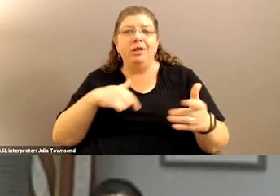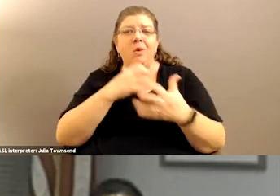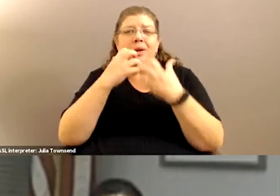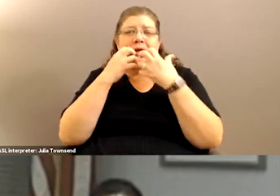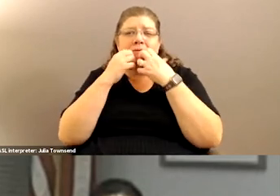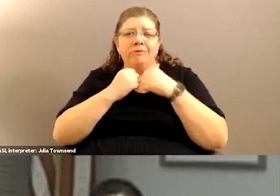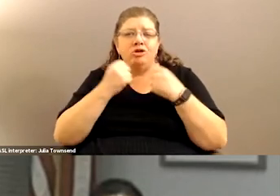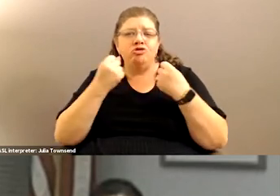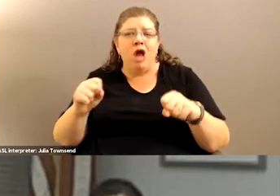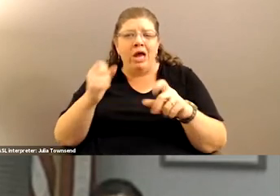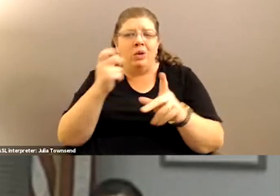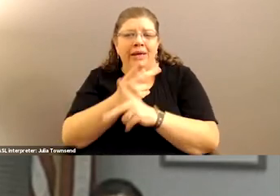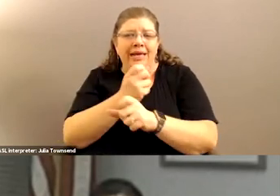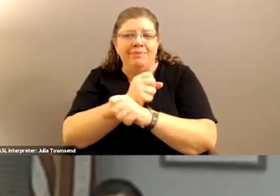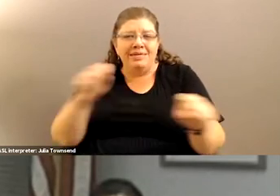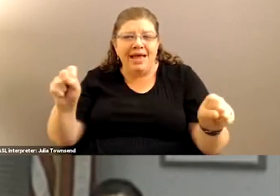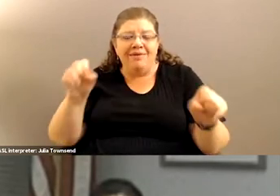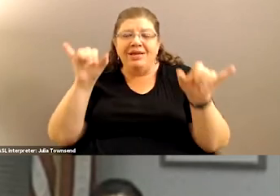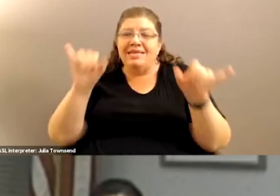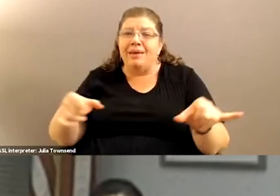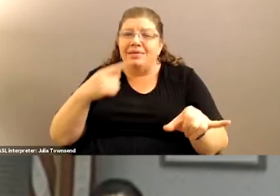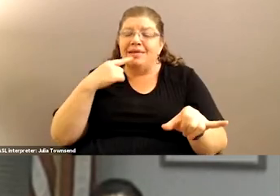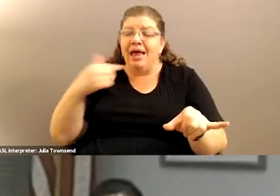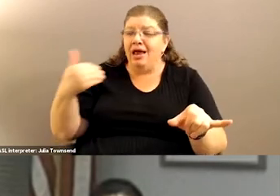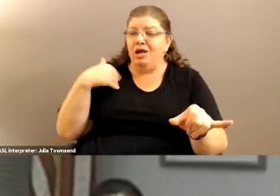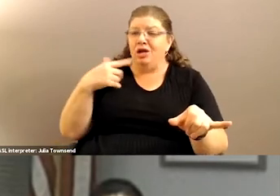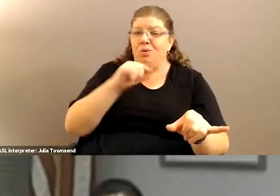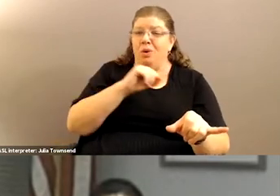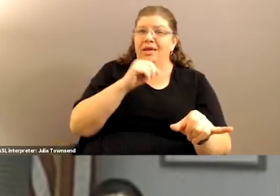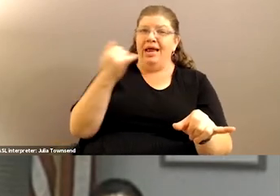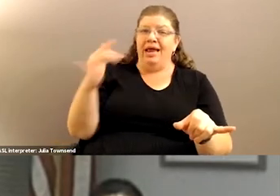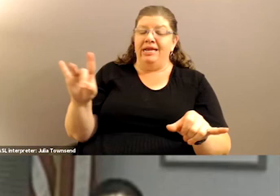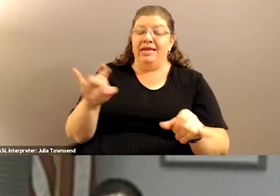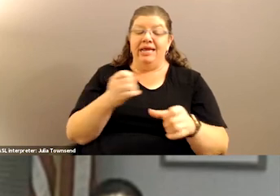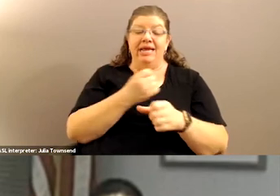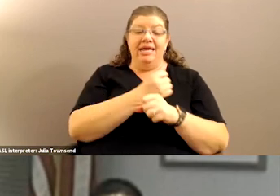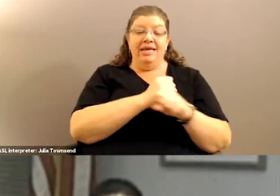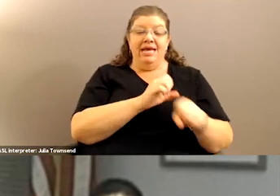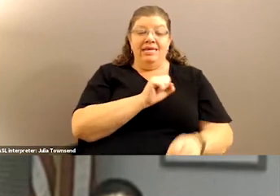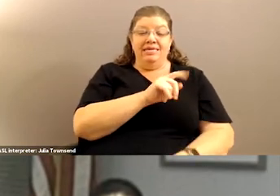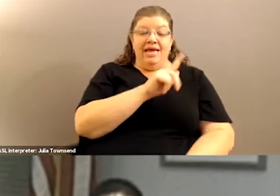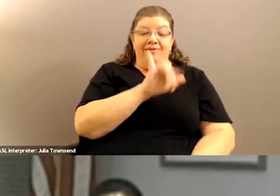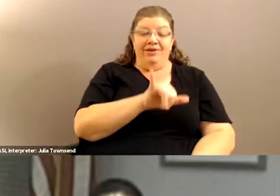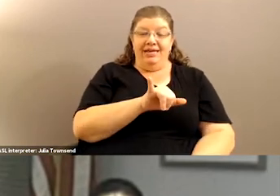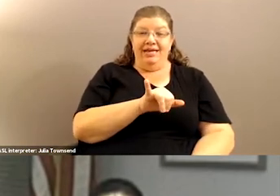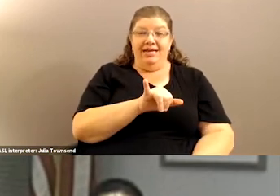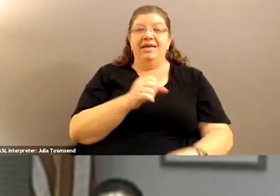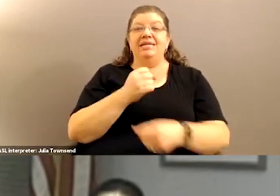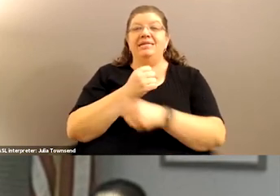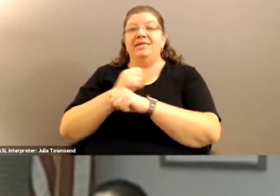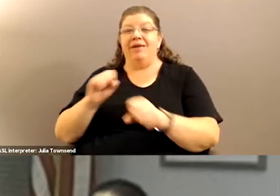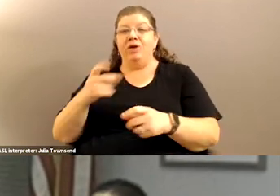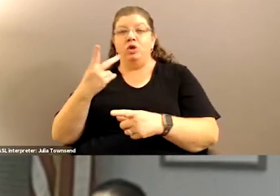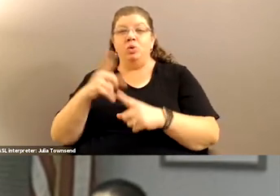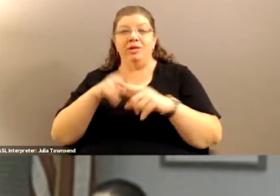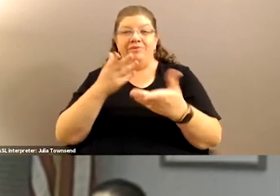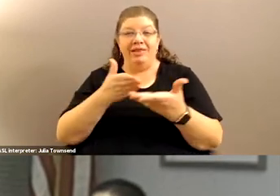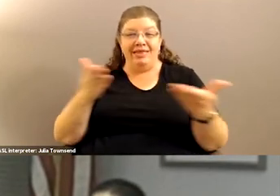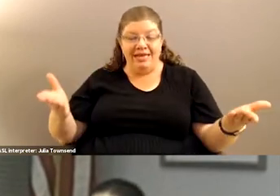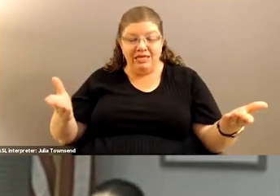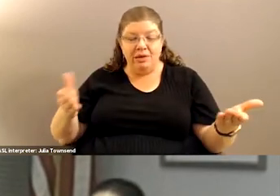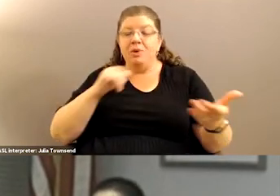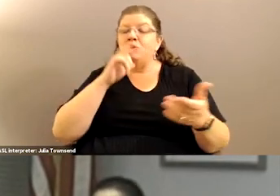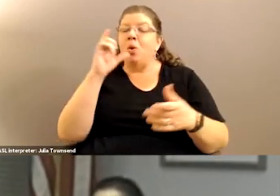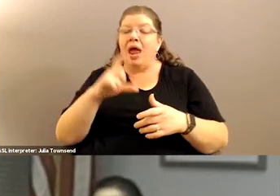said back in 2018 safety and safety are two different things but we should not have to let it get to this